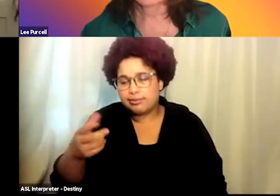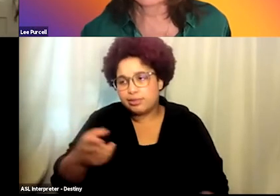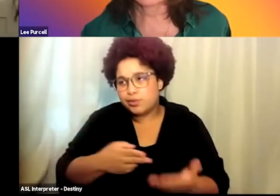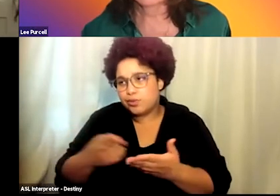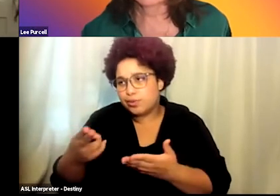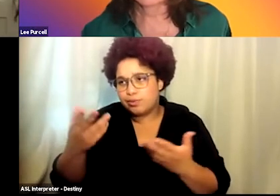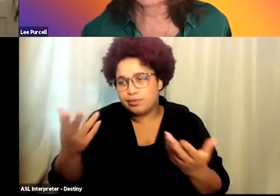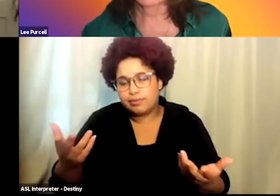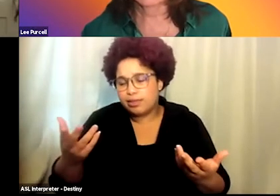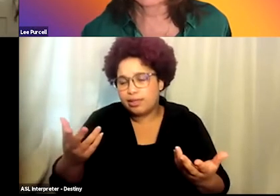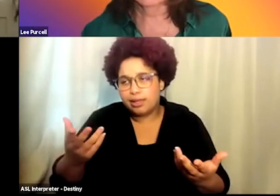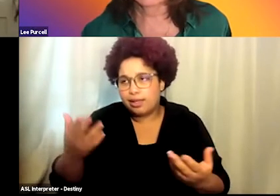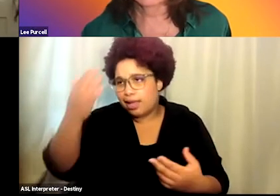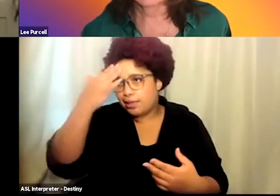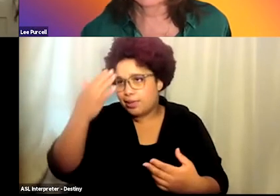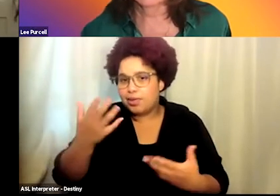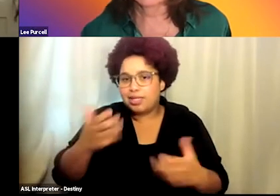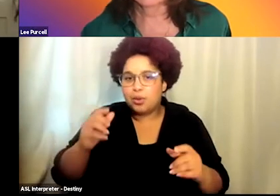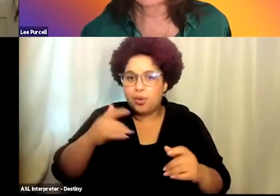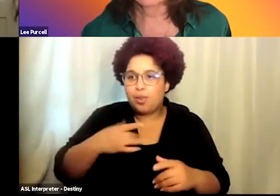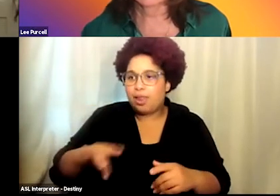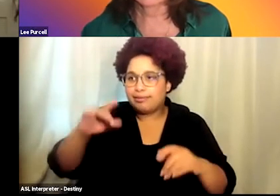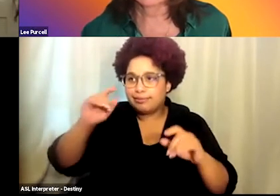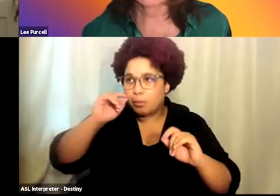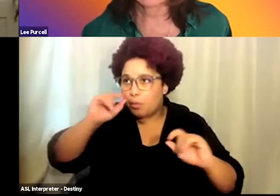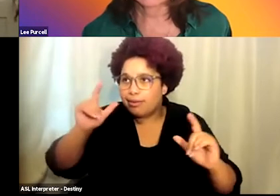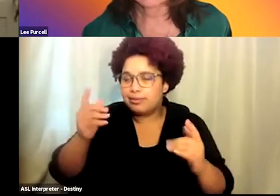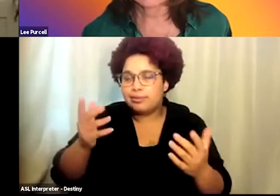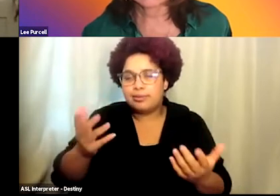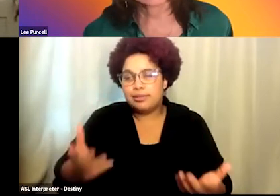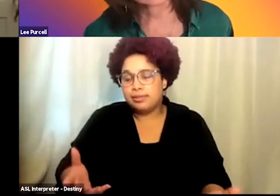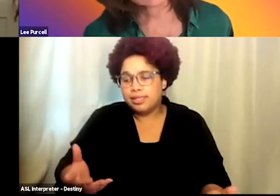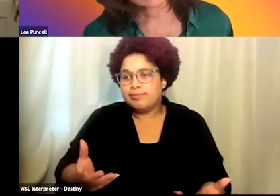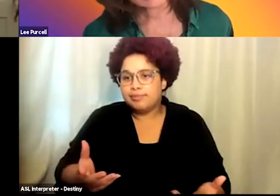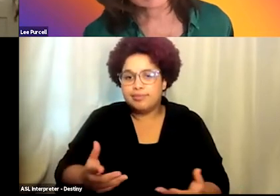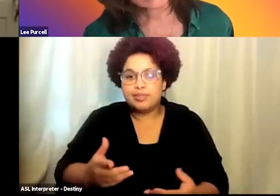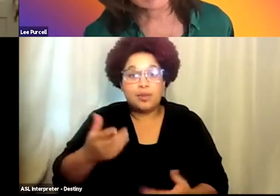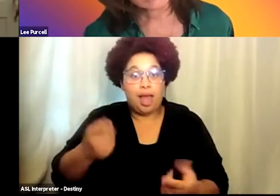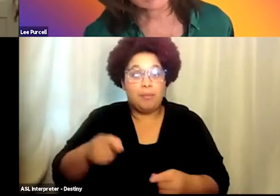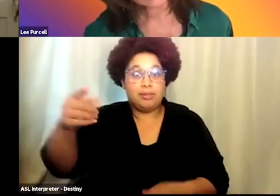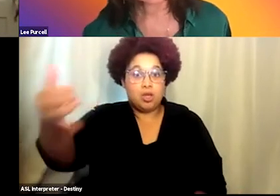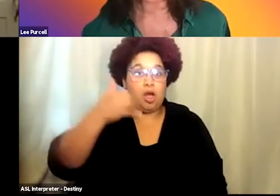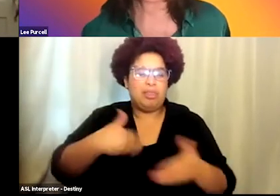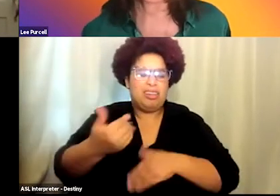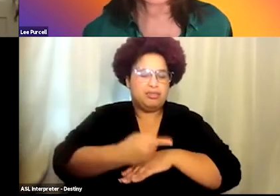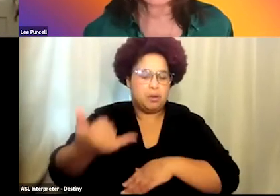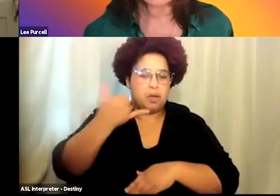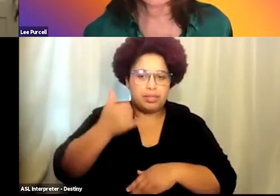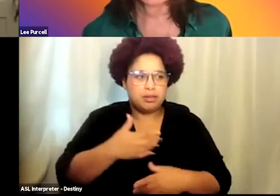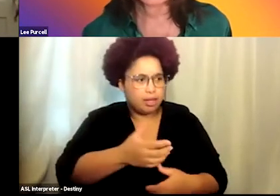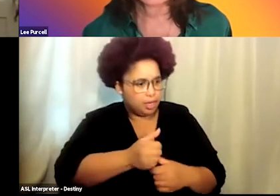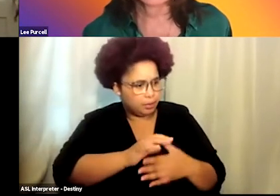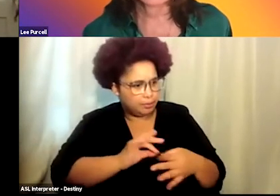truth. And I know he doesn't like surprises. So he called me the next day and he said, I got